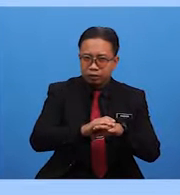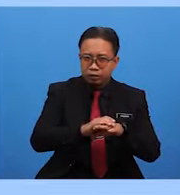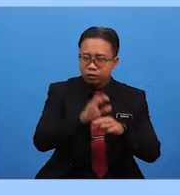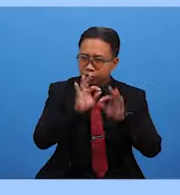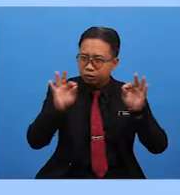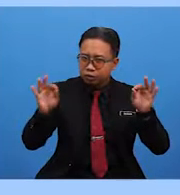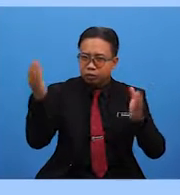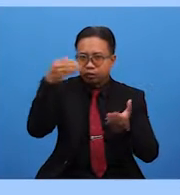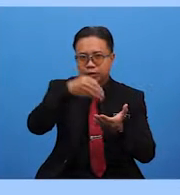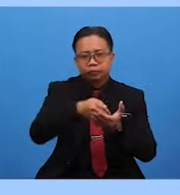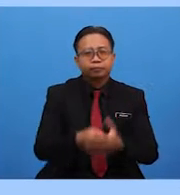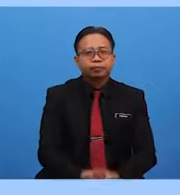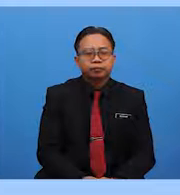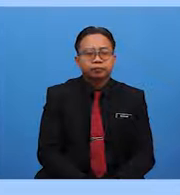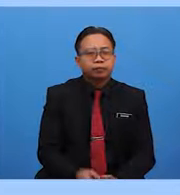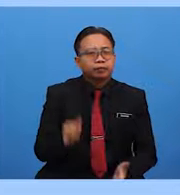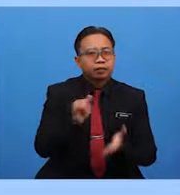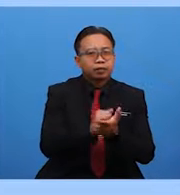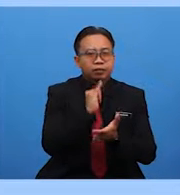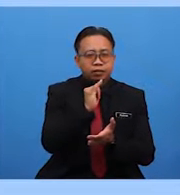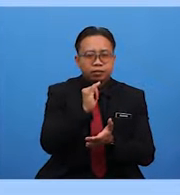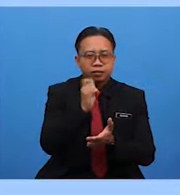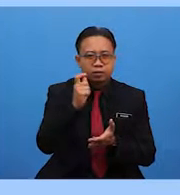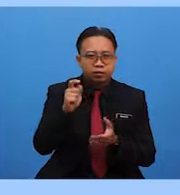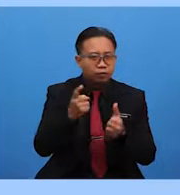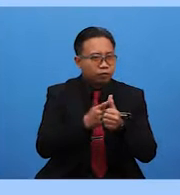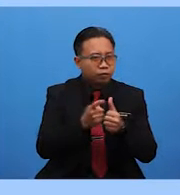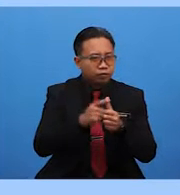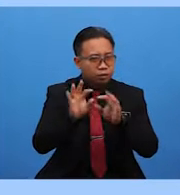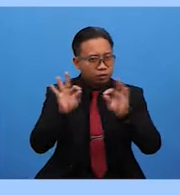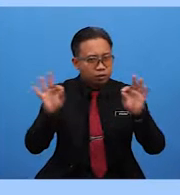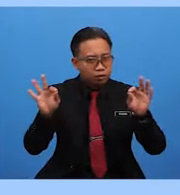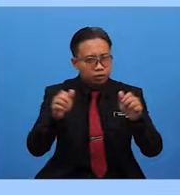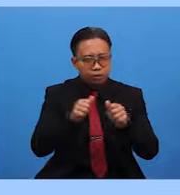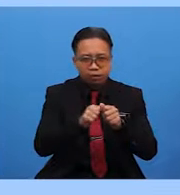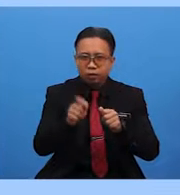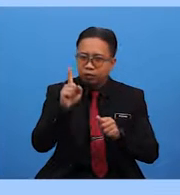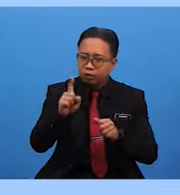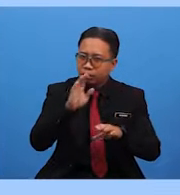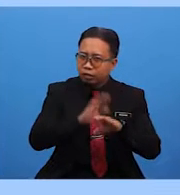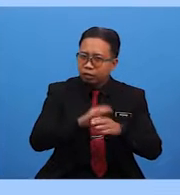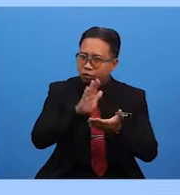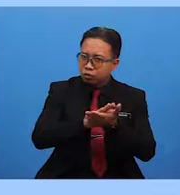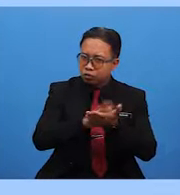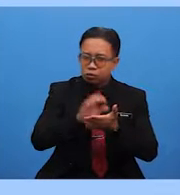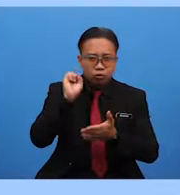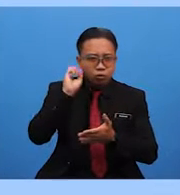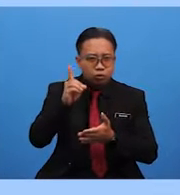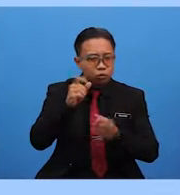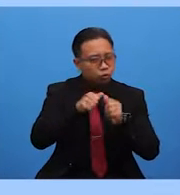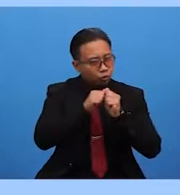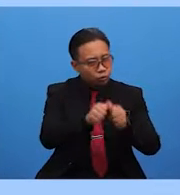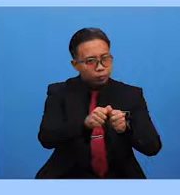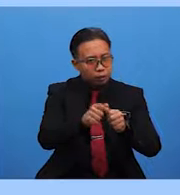again. This is the first sentence. Everyone at school should obey the